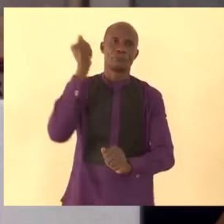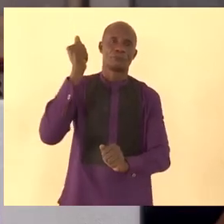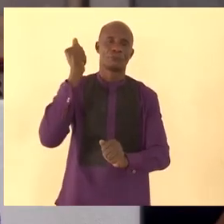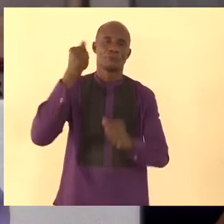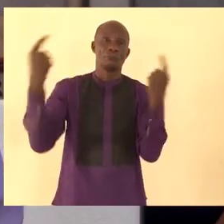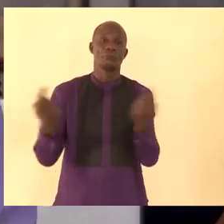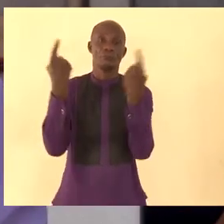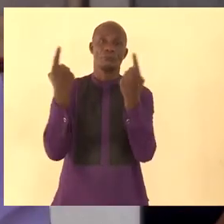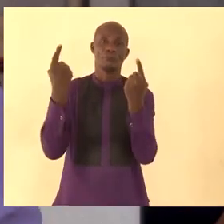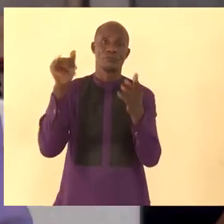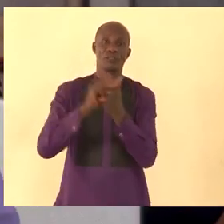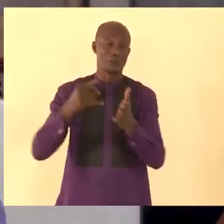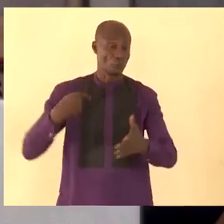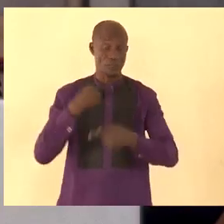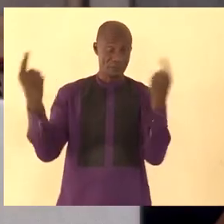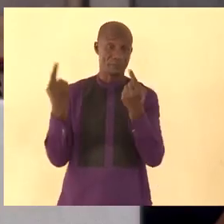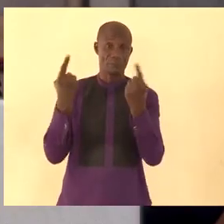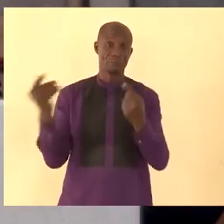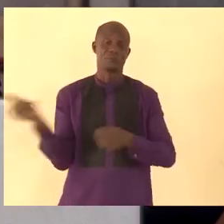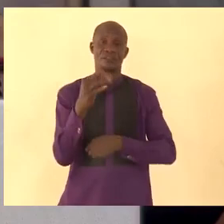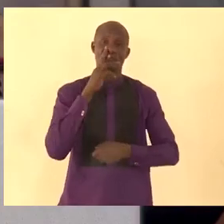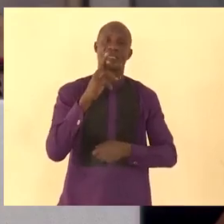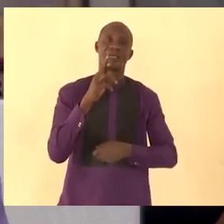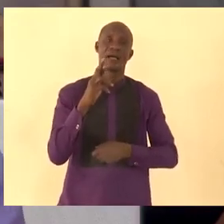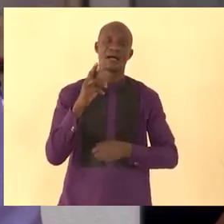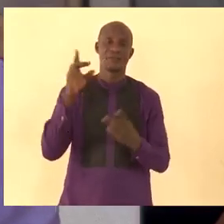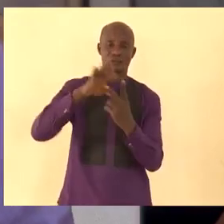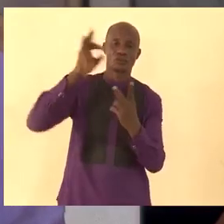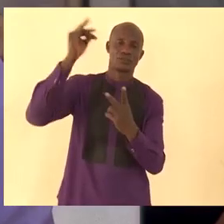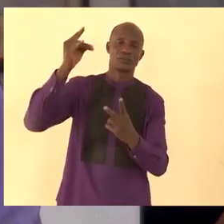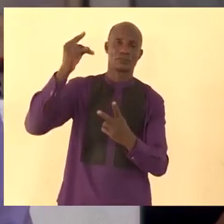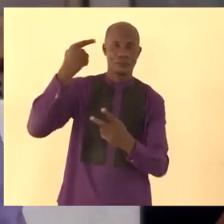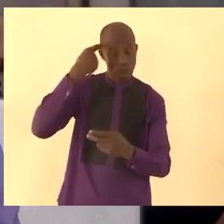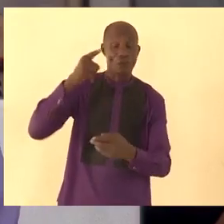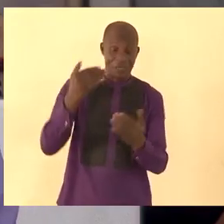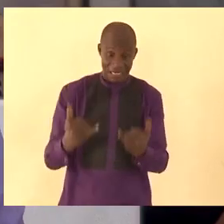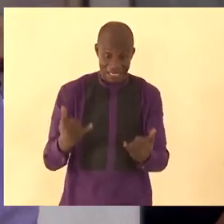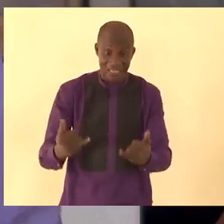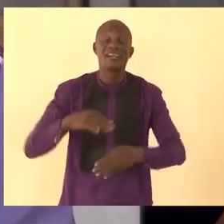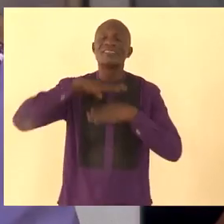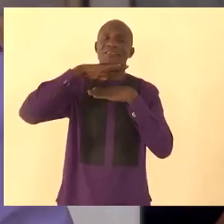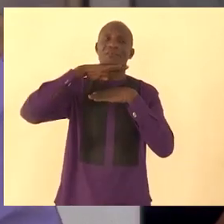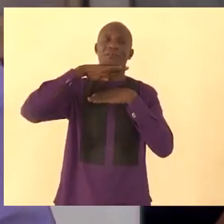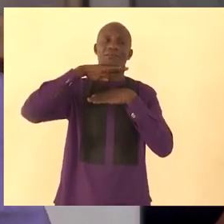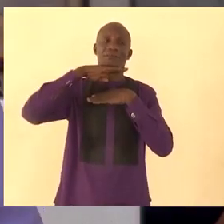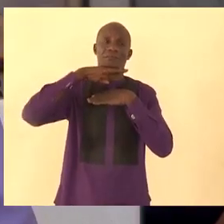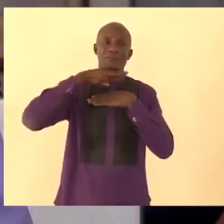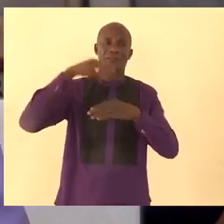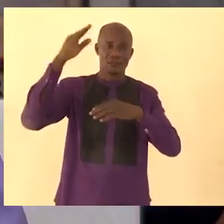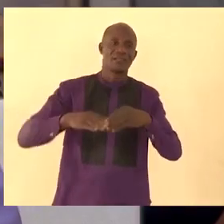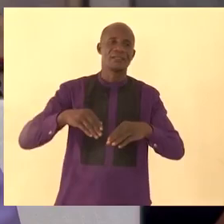most sin that we commit, they are a choice for instant gratification than